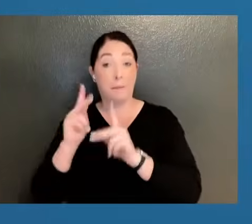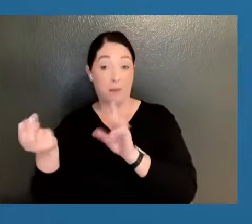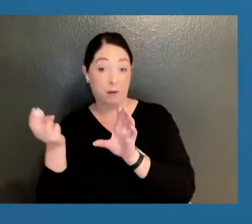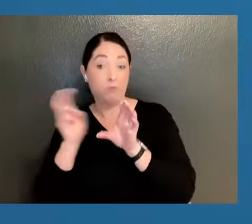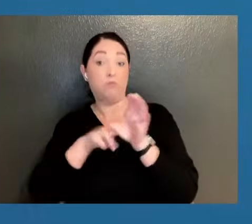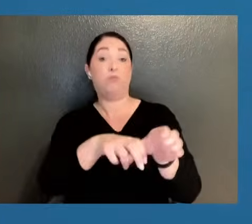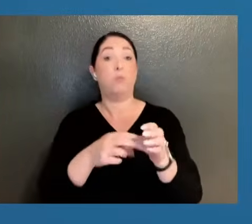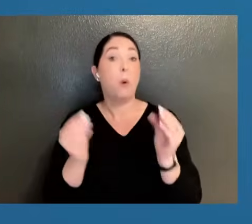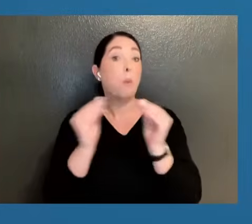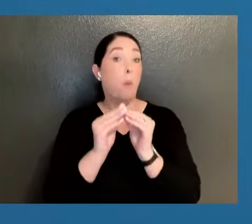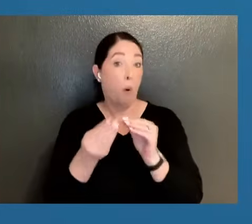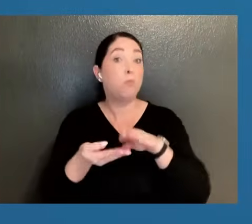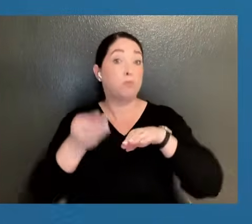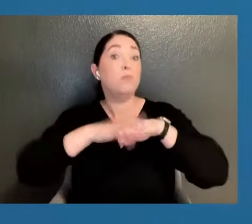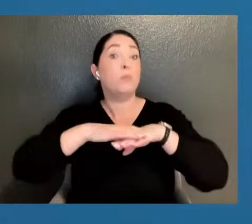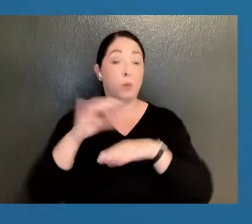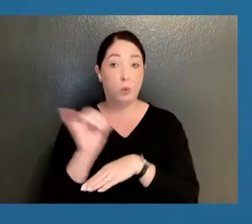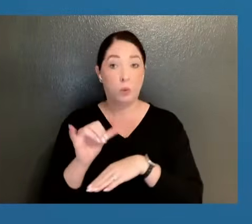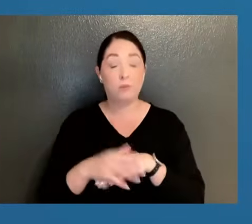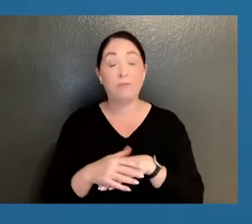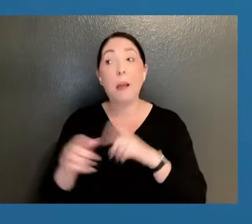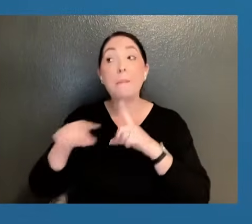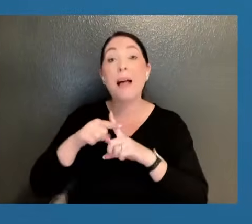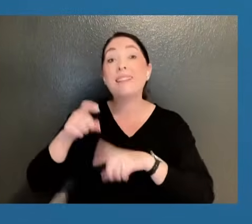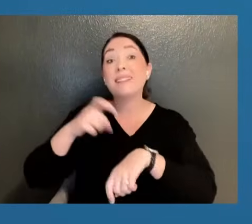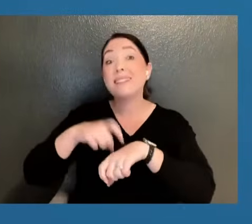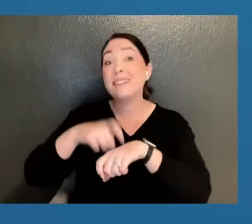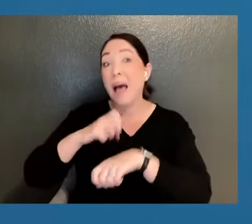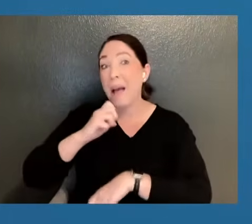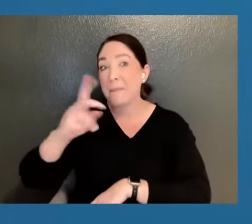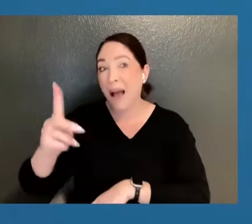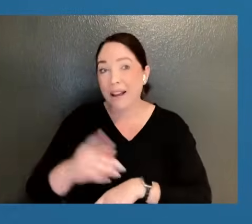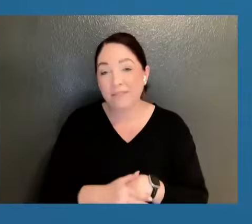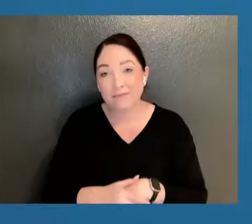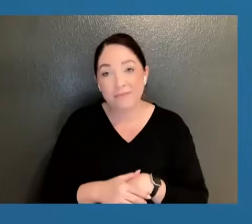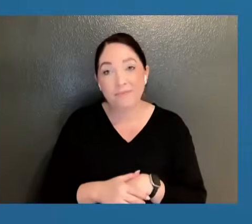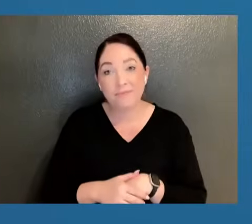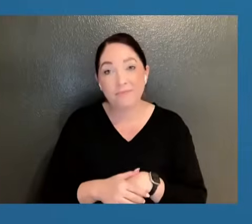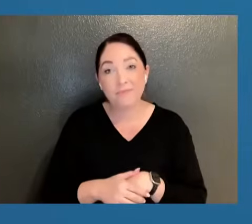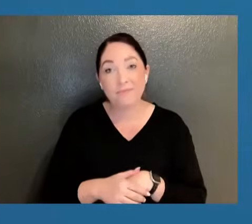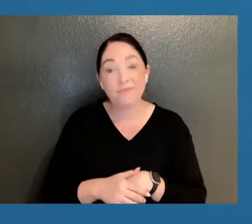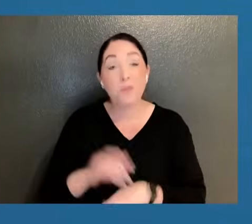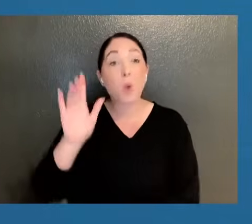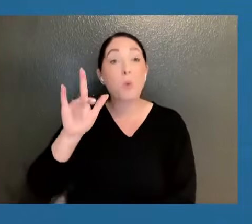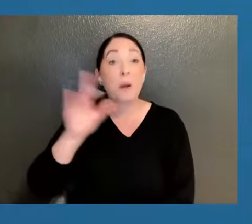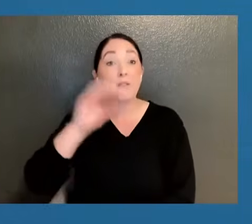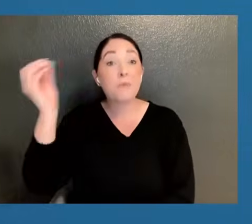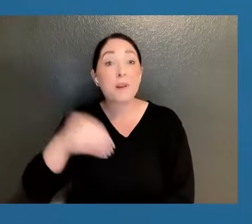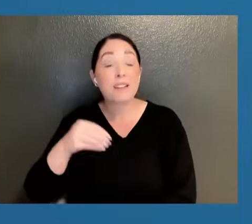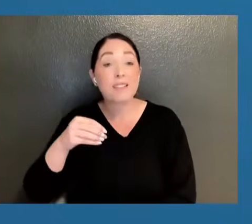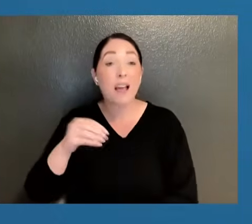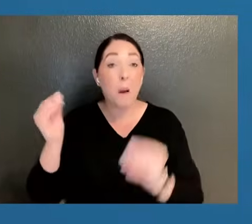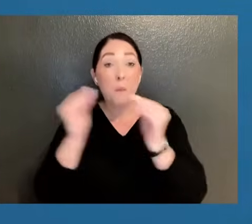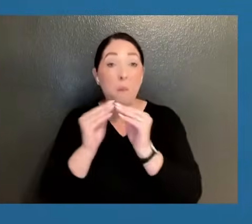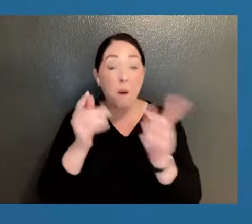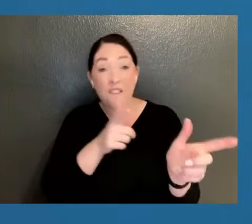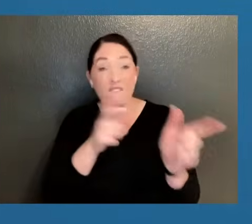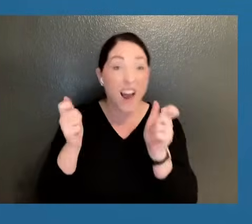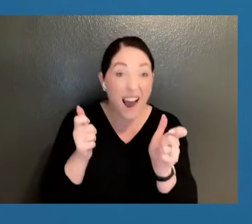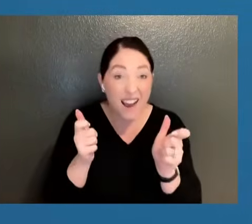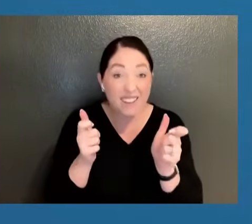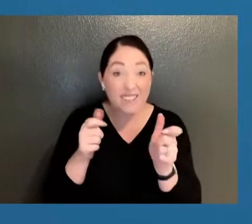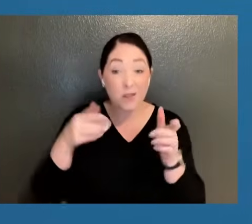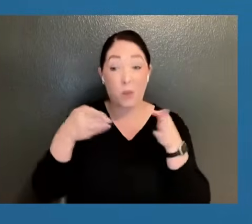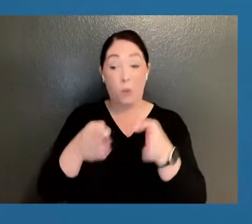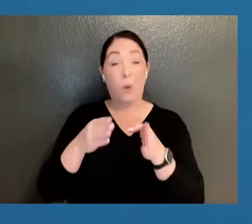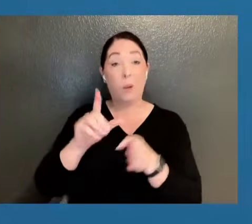We gave you some time back. How does 25% faster coming through the Lincoln Tunnel sound?